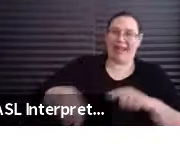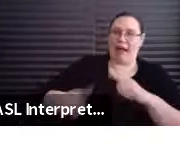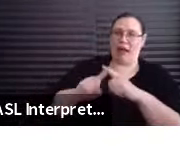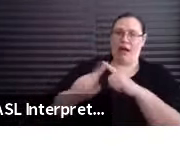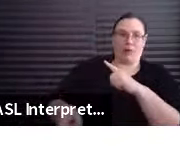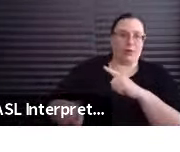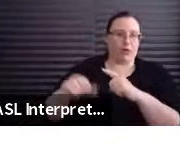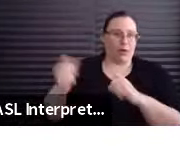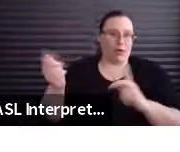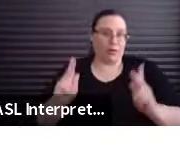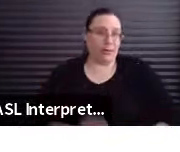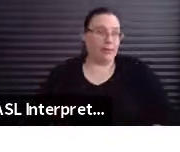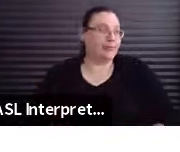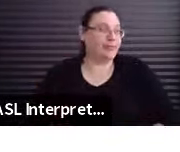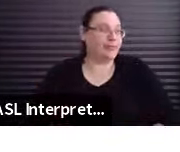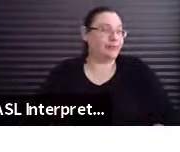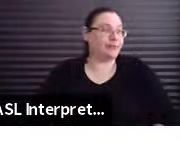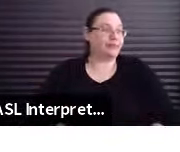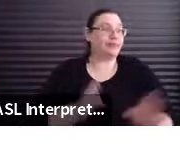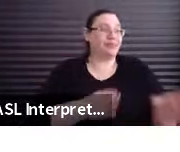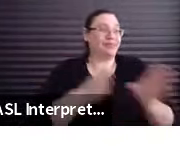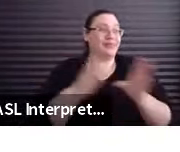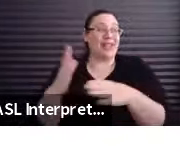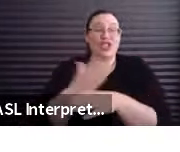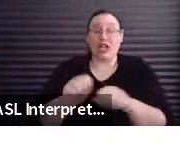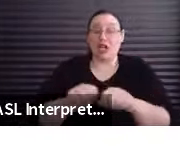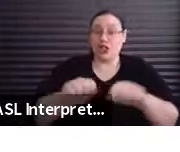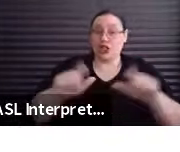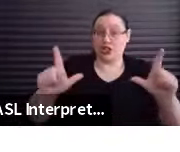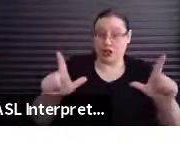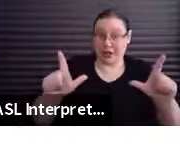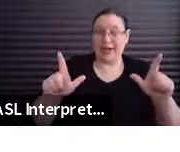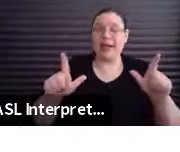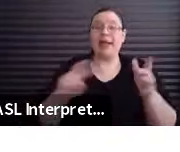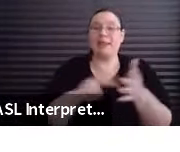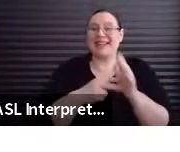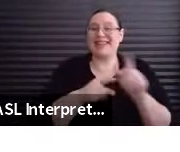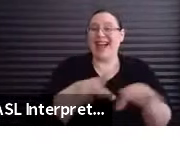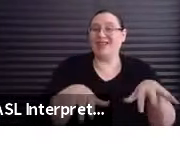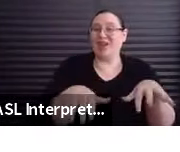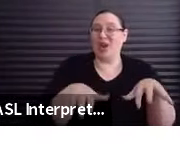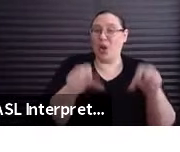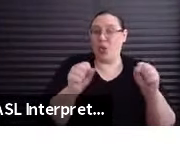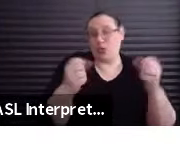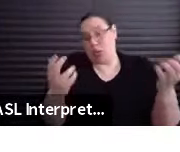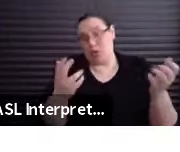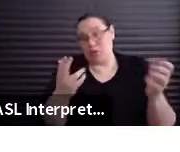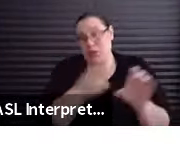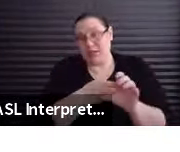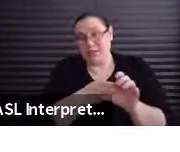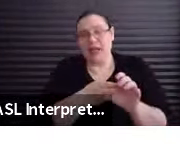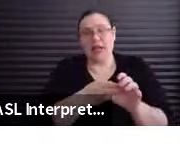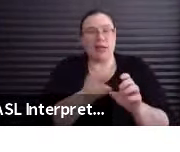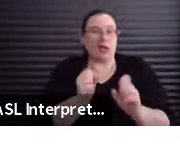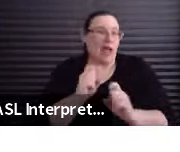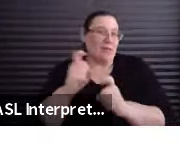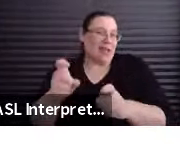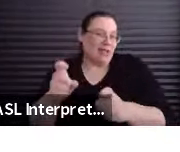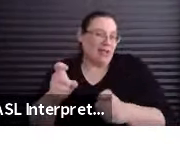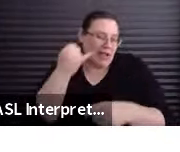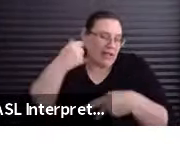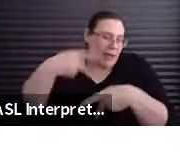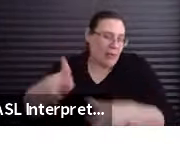So share screen. So share screen means that as the host or the participant, you can, if this functionality is turned on for that